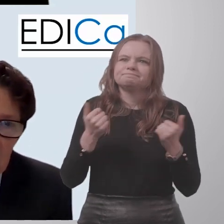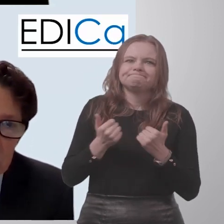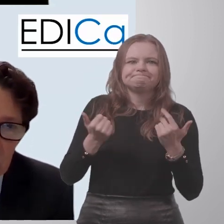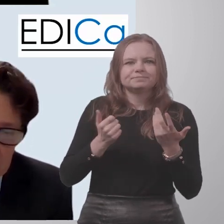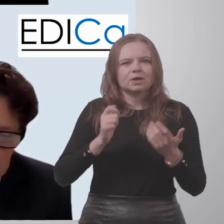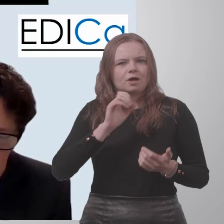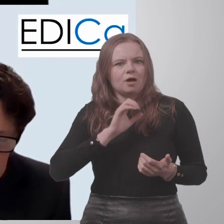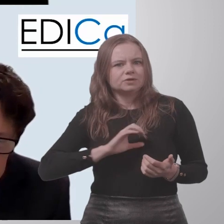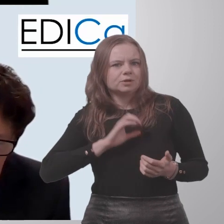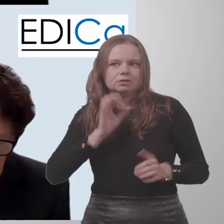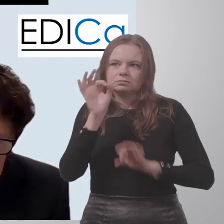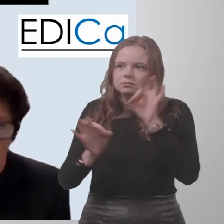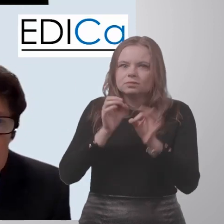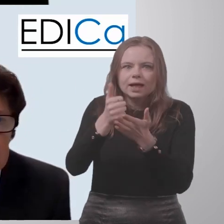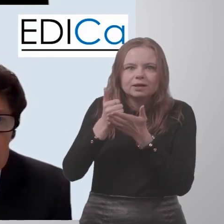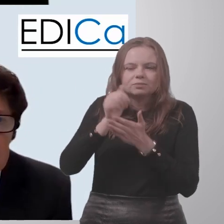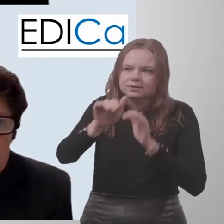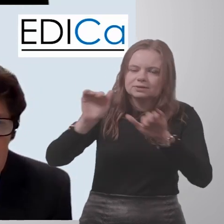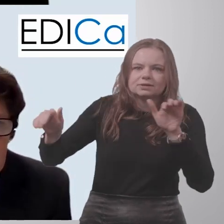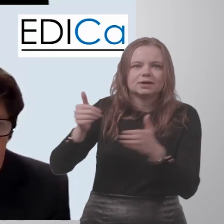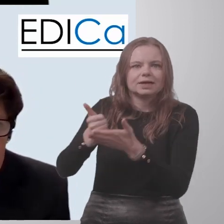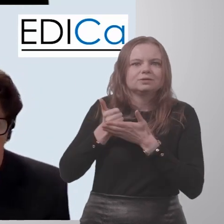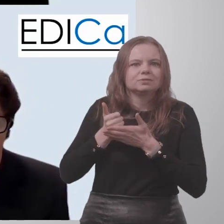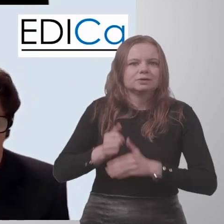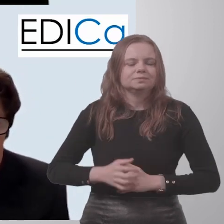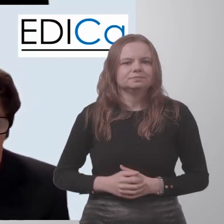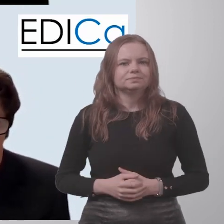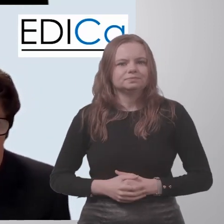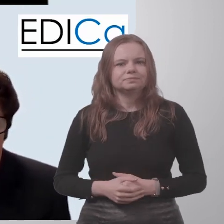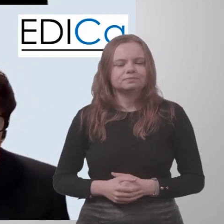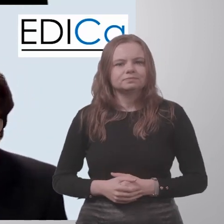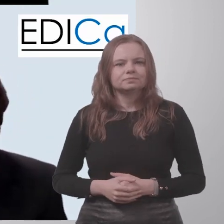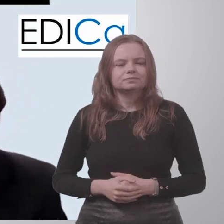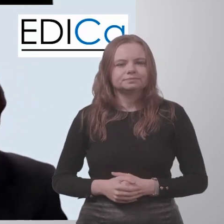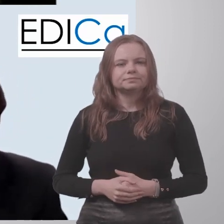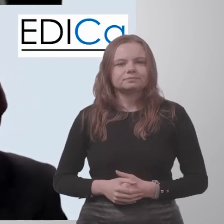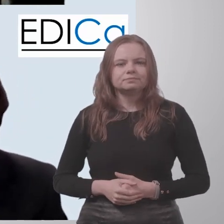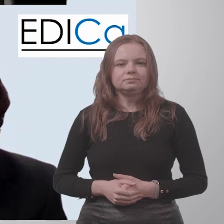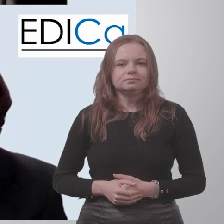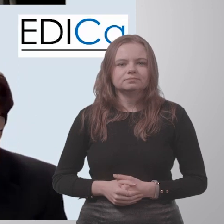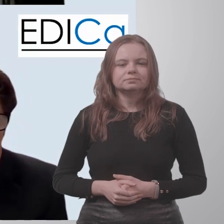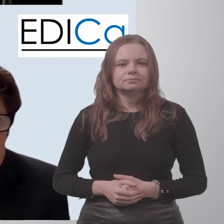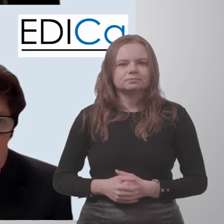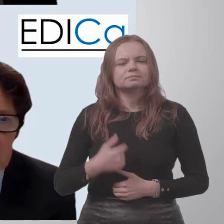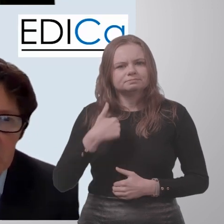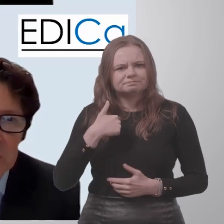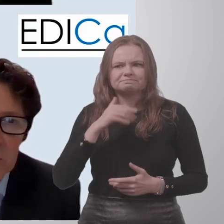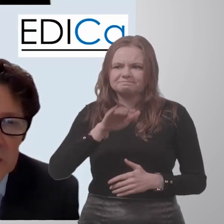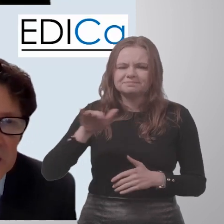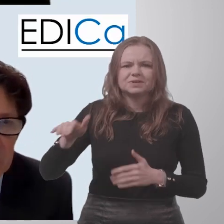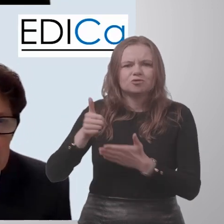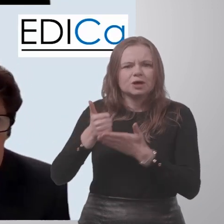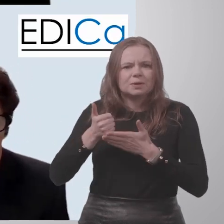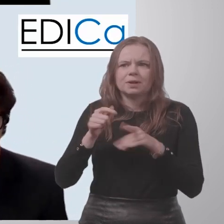asking for help, and also kind of, in a way, haranguing or asking for help, particularly at things like your